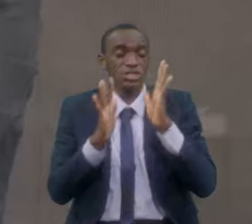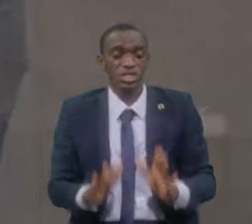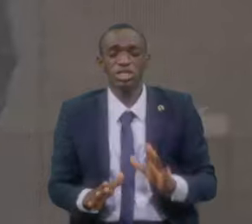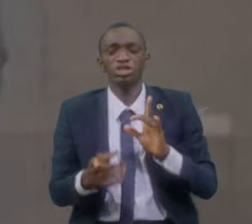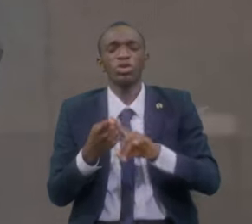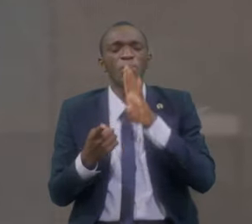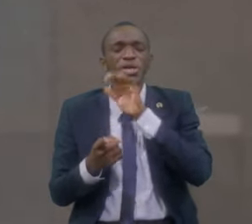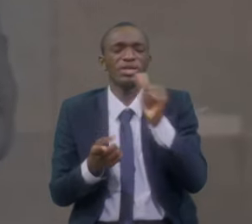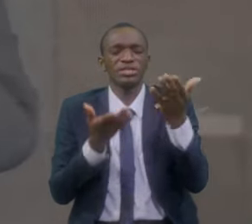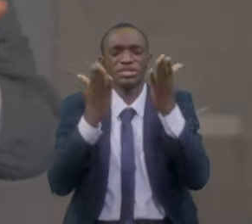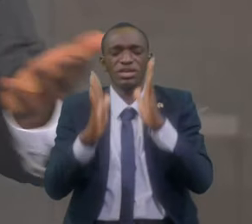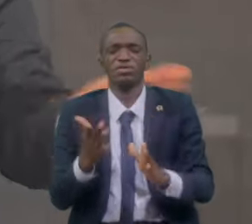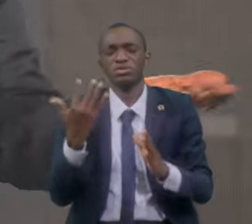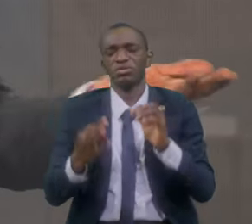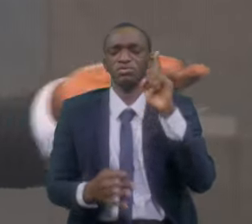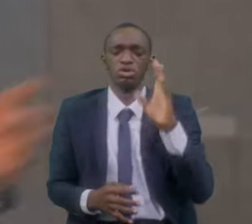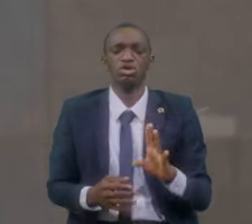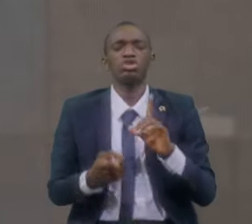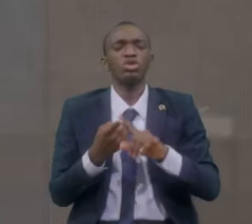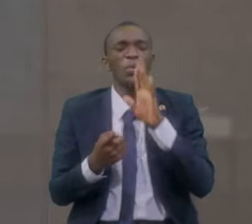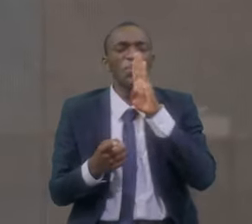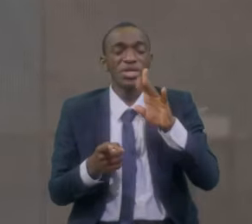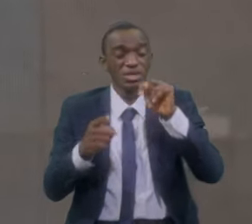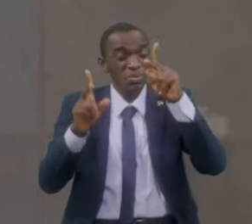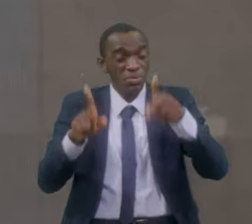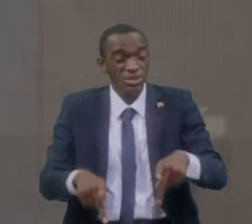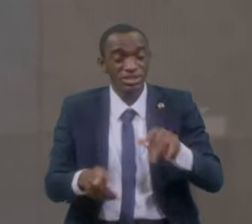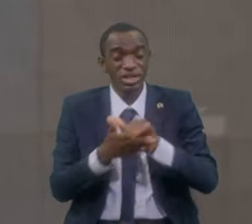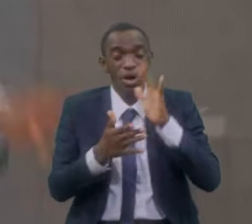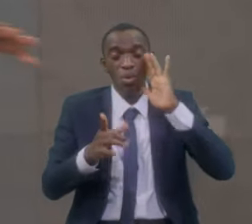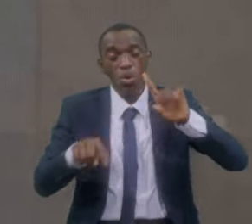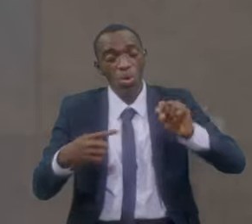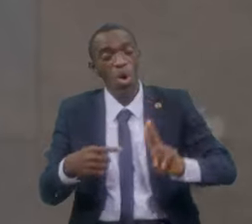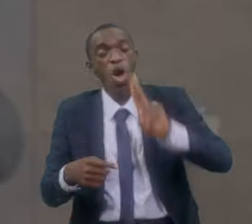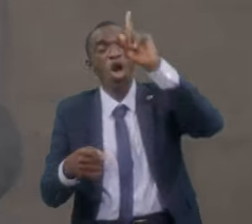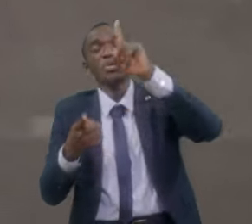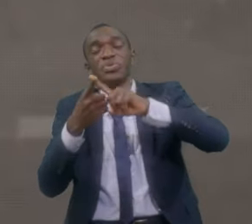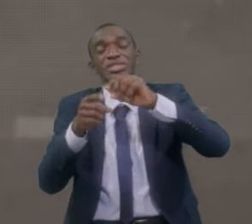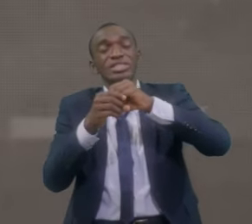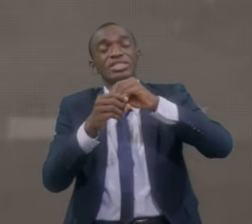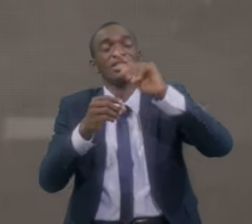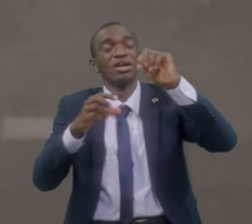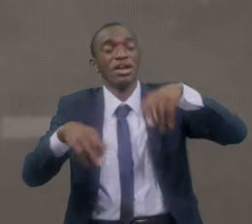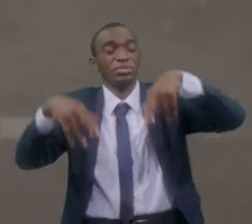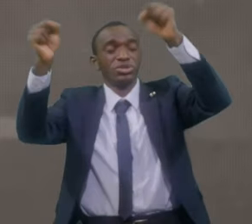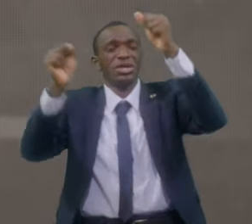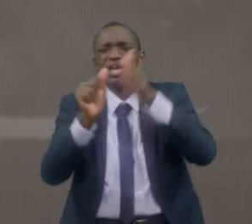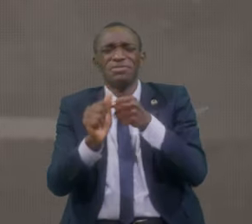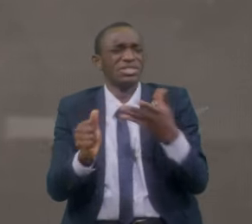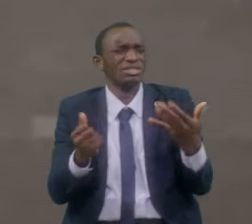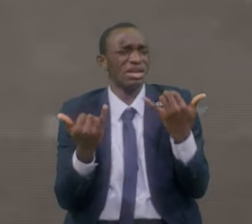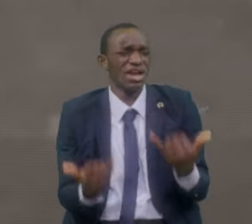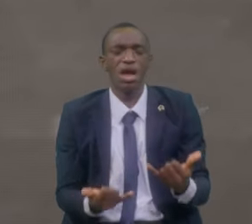ones that will go up in the rapture. Everything is now available. Lord, I pray, abundant